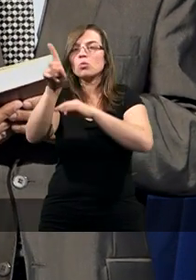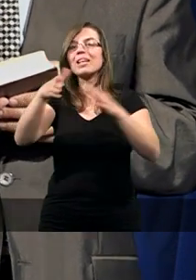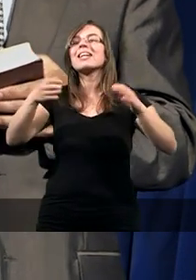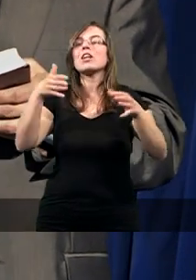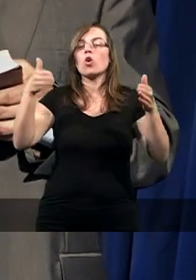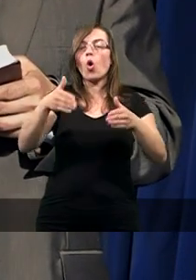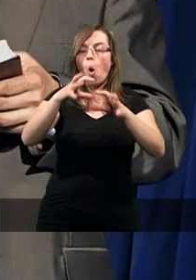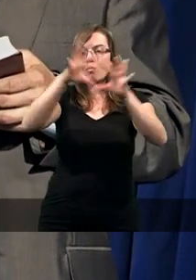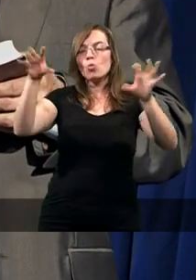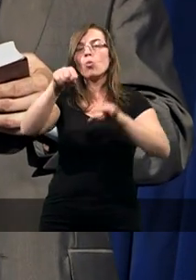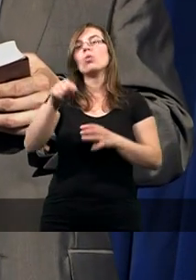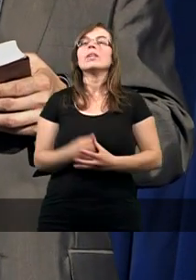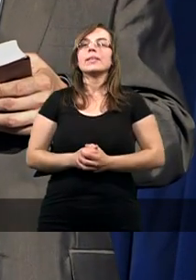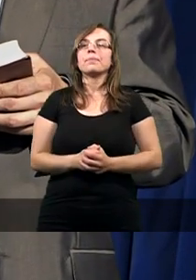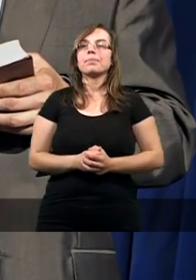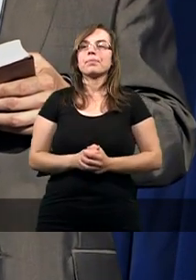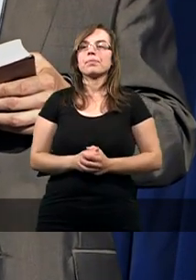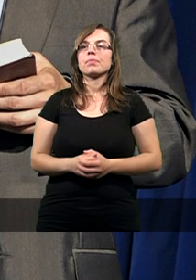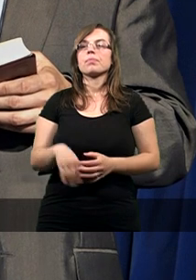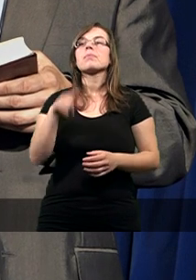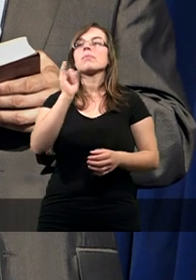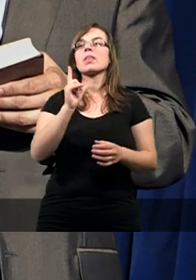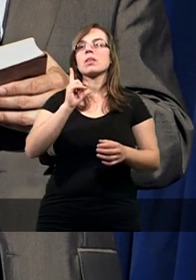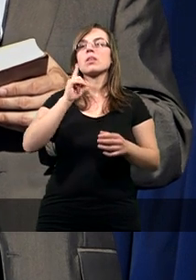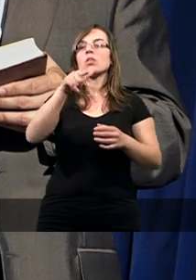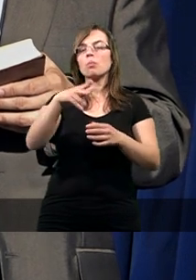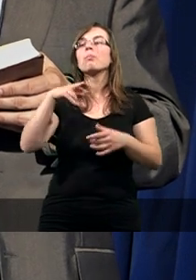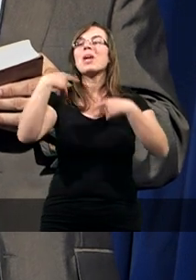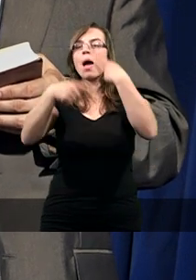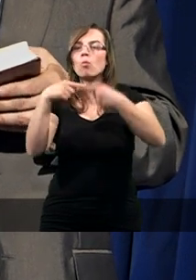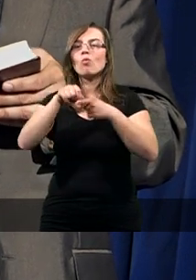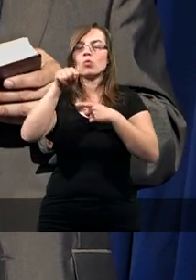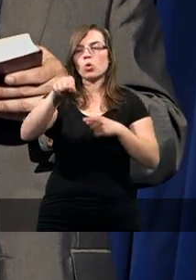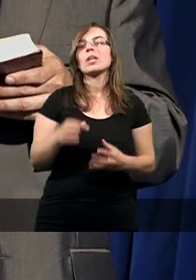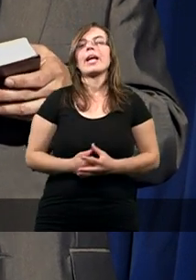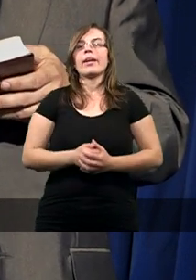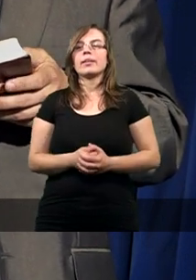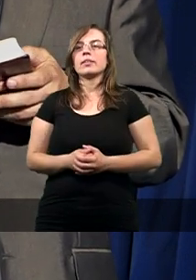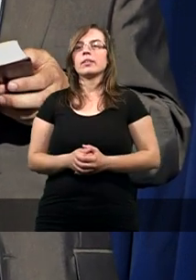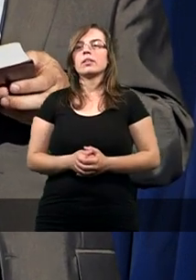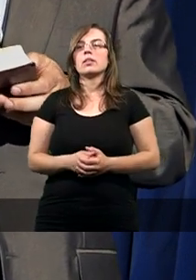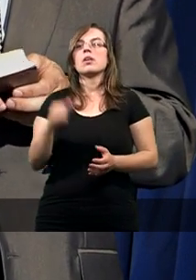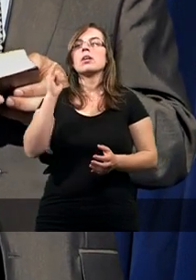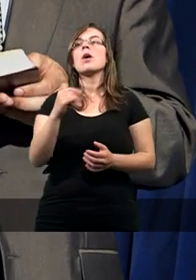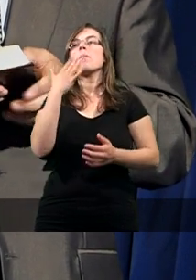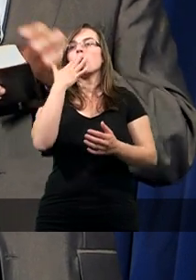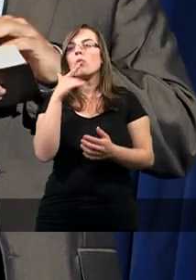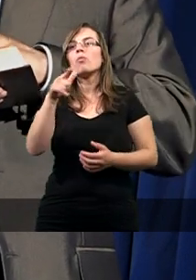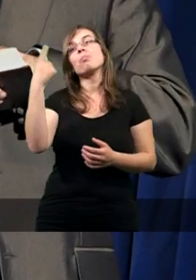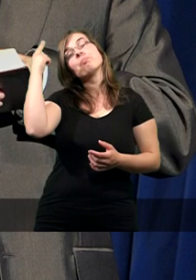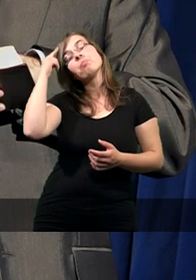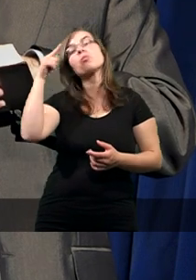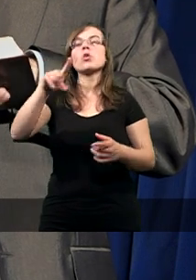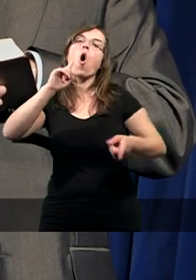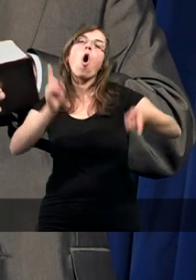grobu, somebody spoke to her, ktoś do niej przemówił. And she thought it was the gardener. I myślała, że był